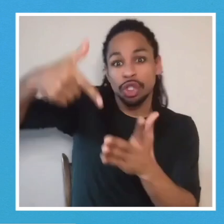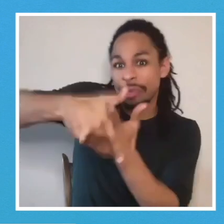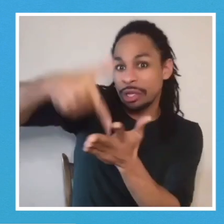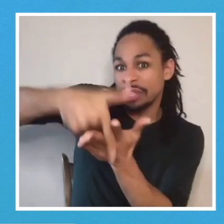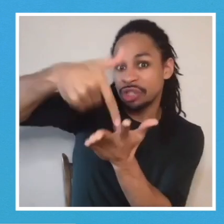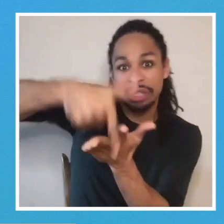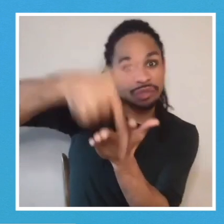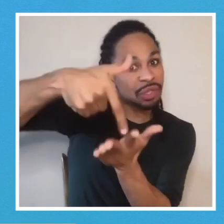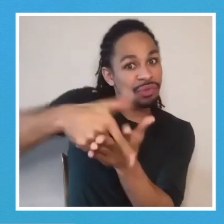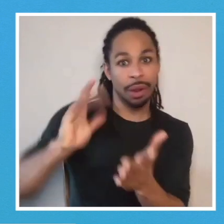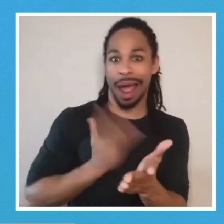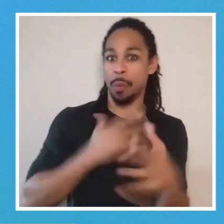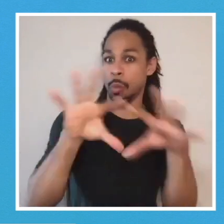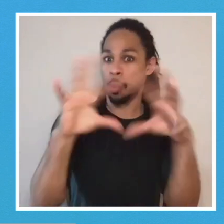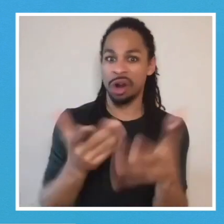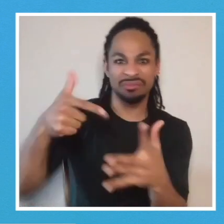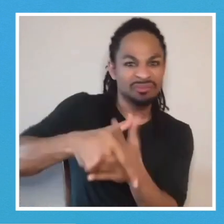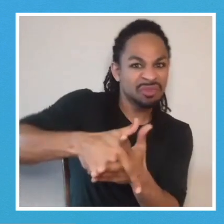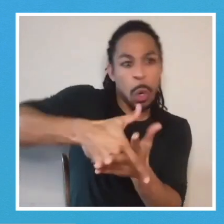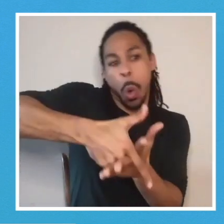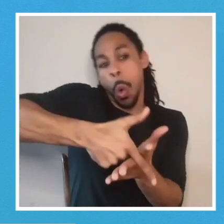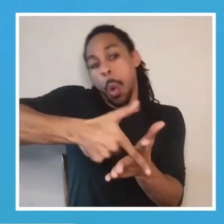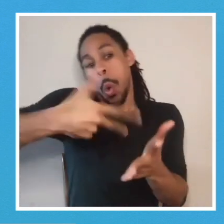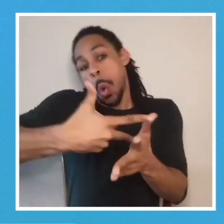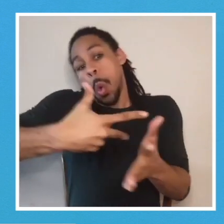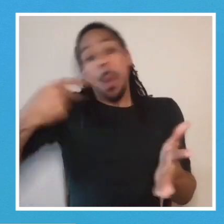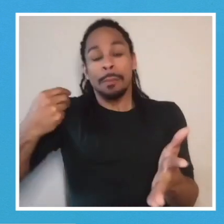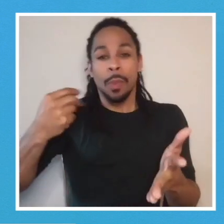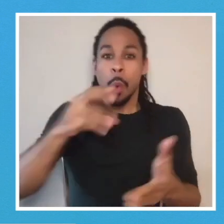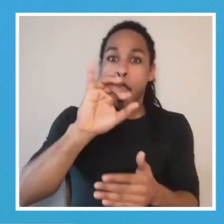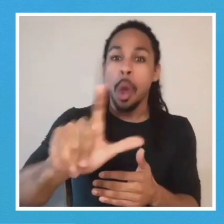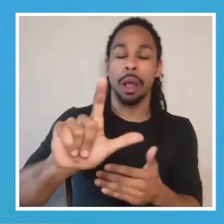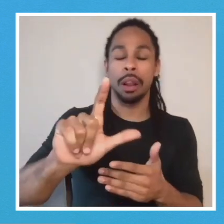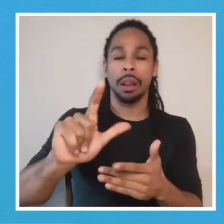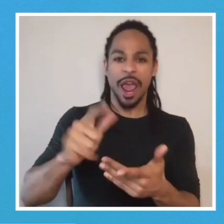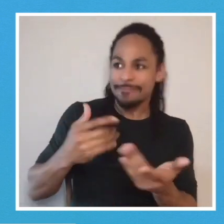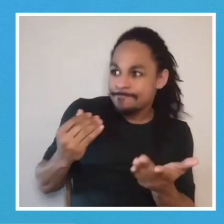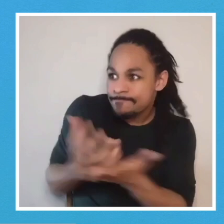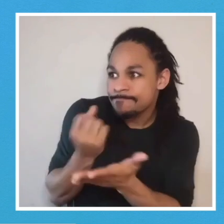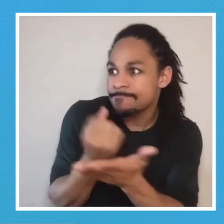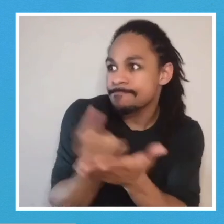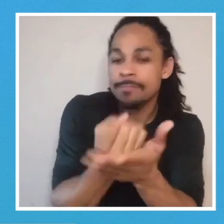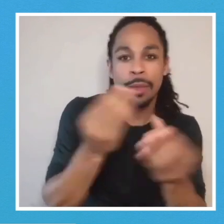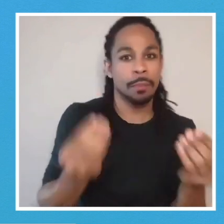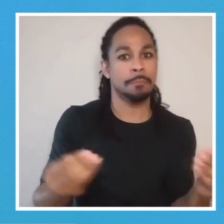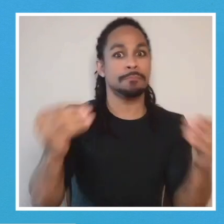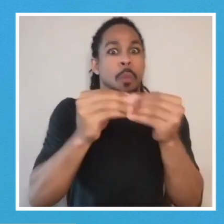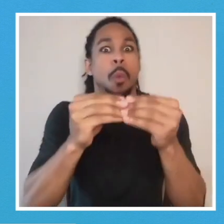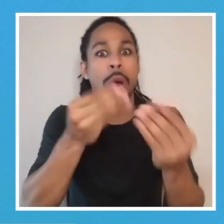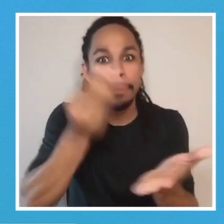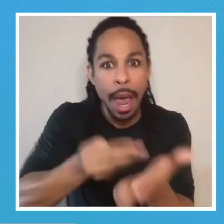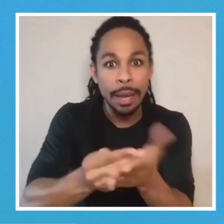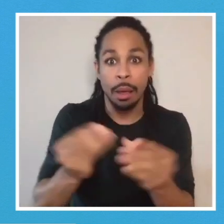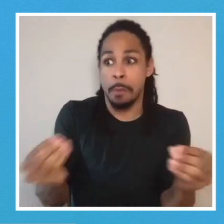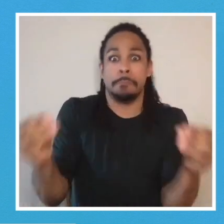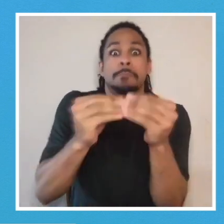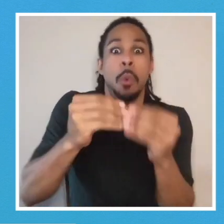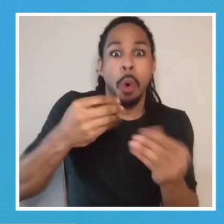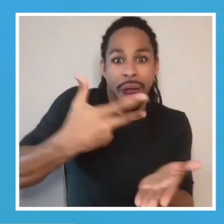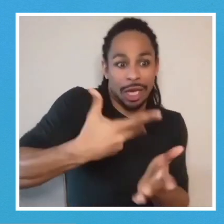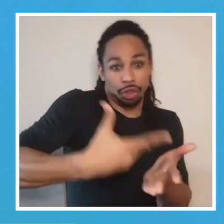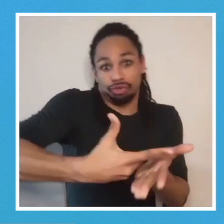drill. Doubling down by creating even more oil oligarchy, more extraction,